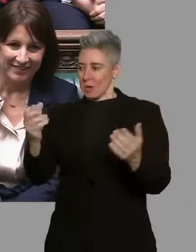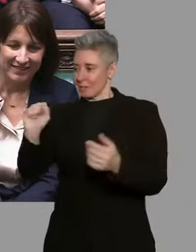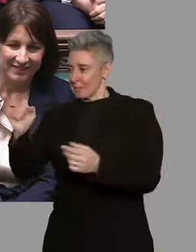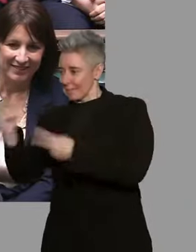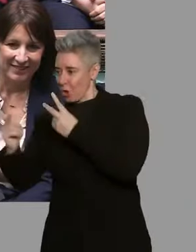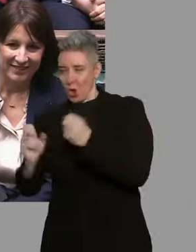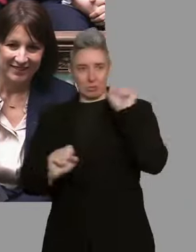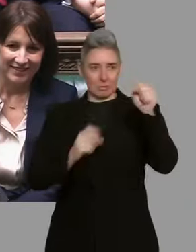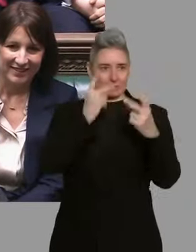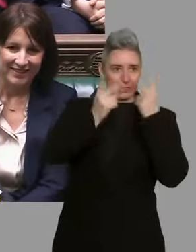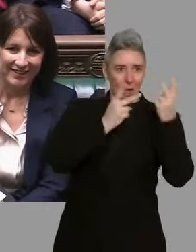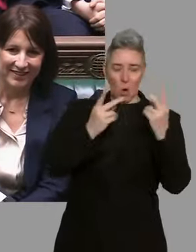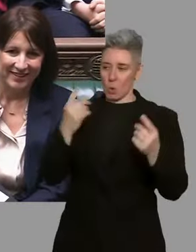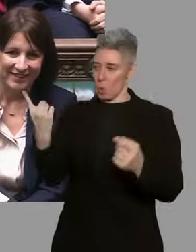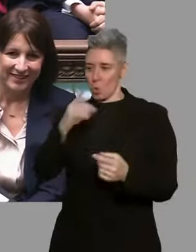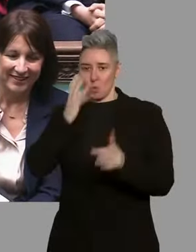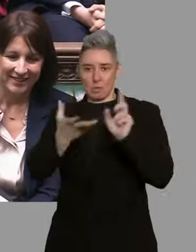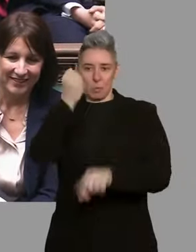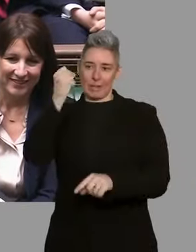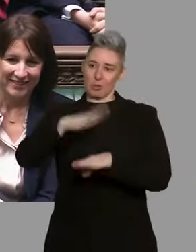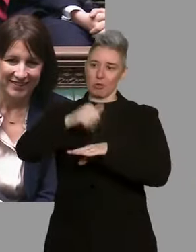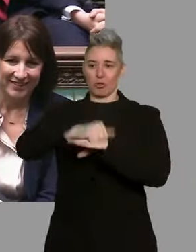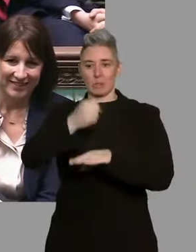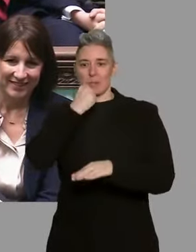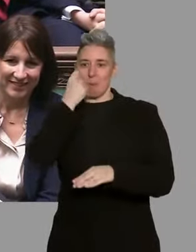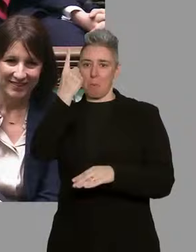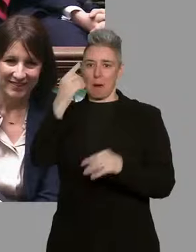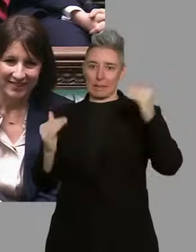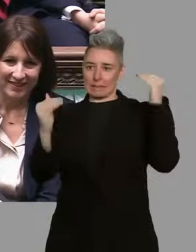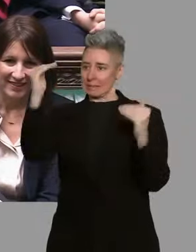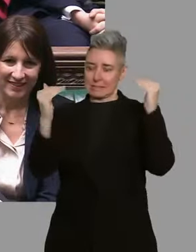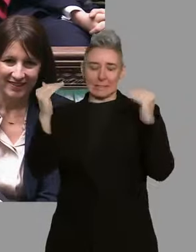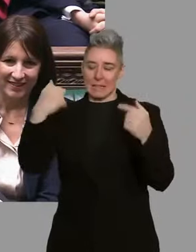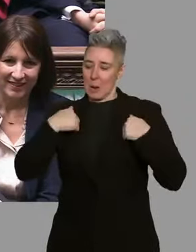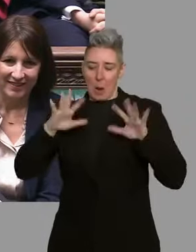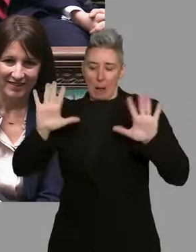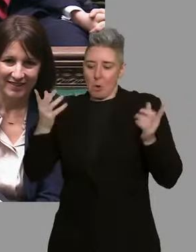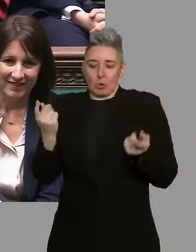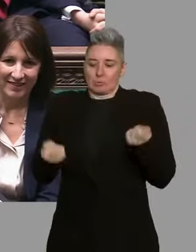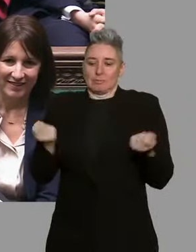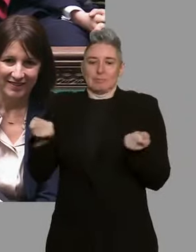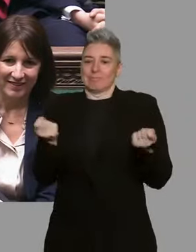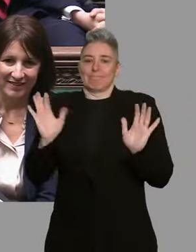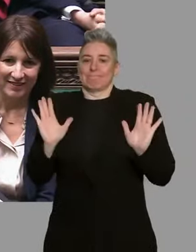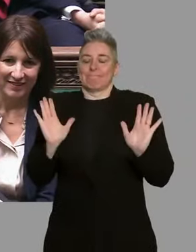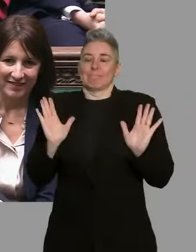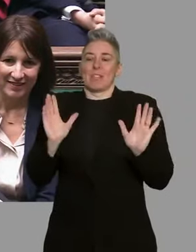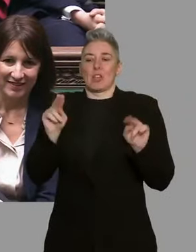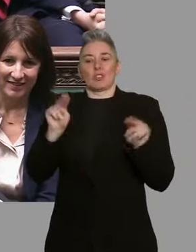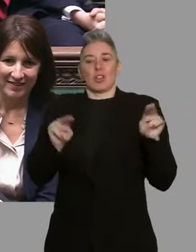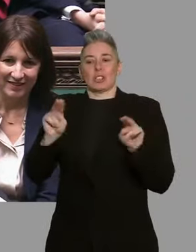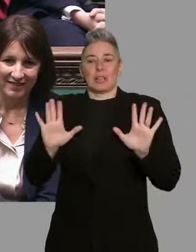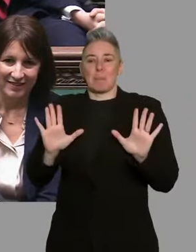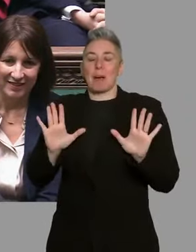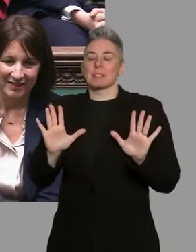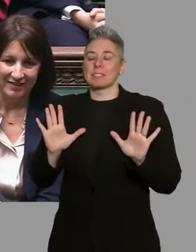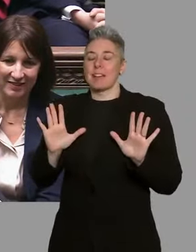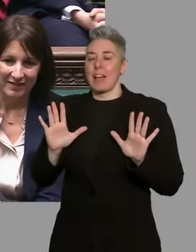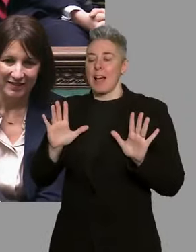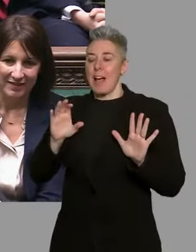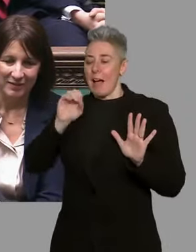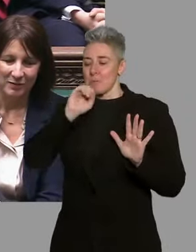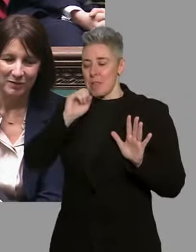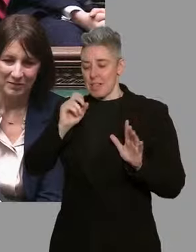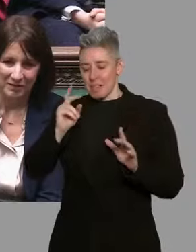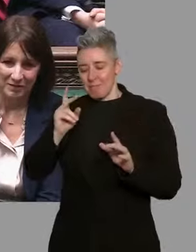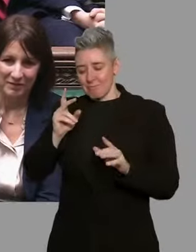the top of the charts, but I will end, Mr. Speaker, this is the last question, I think, by just repeating a happy Christmas and a peaceful